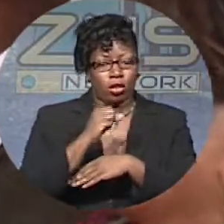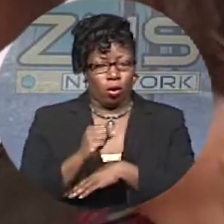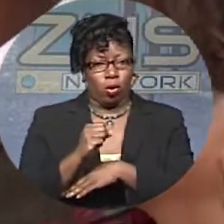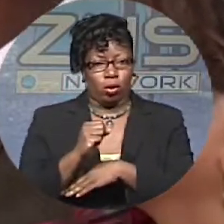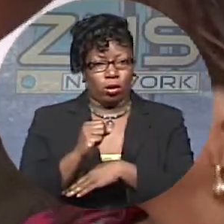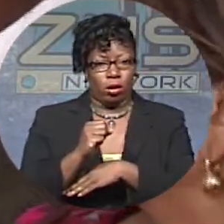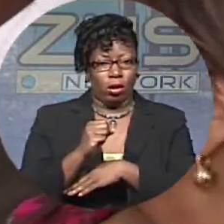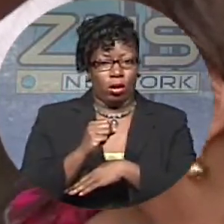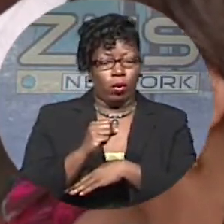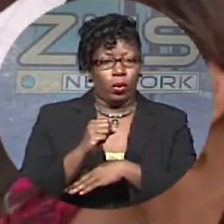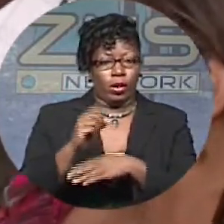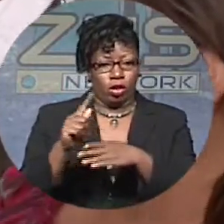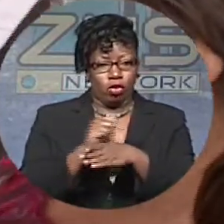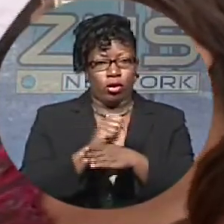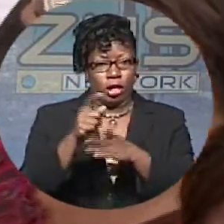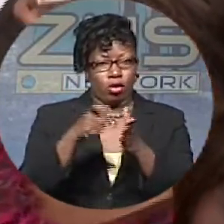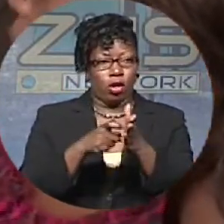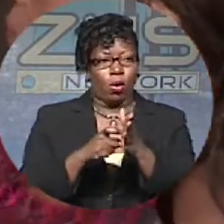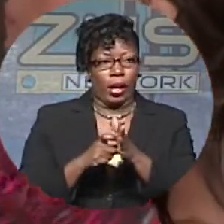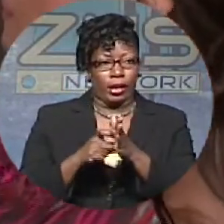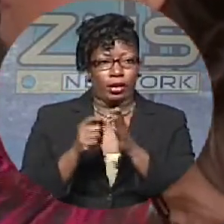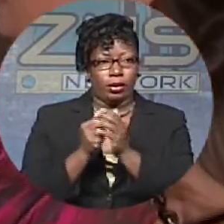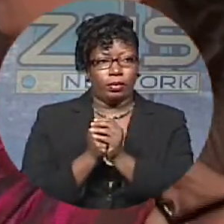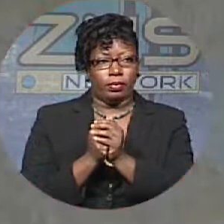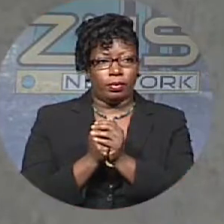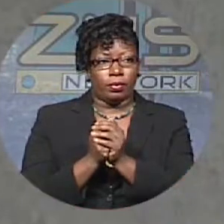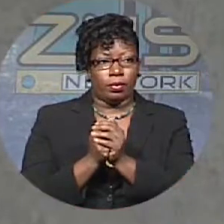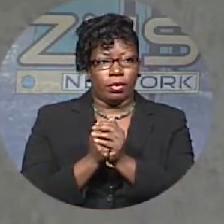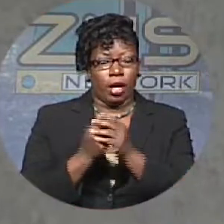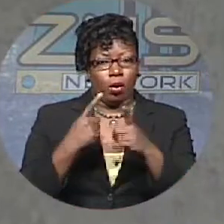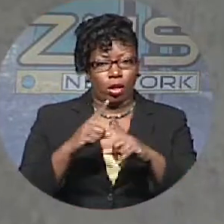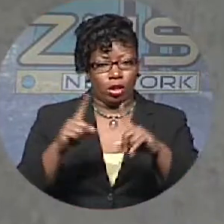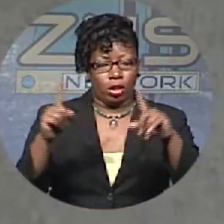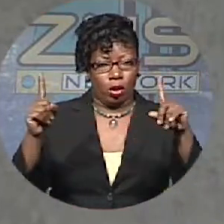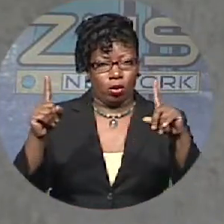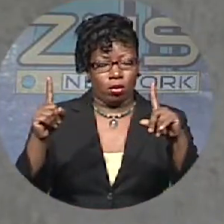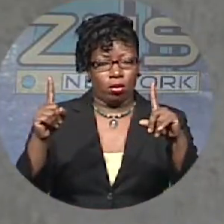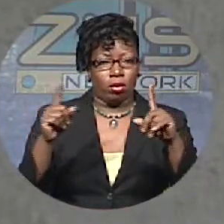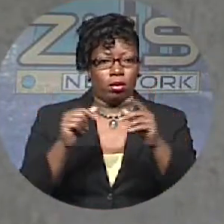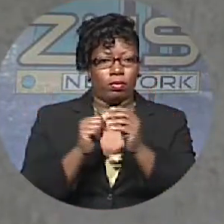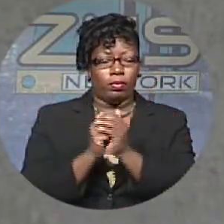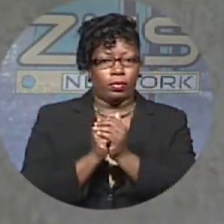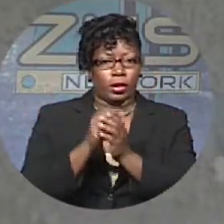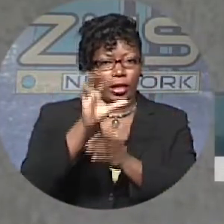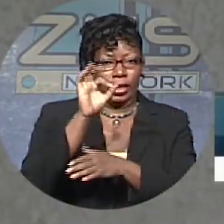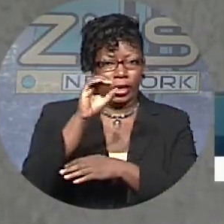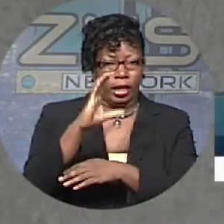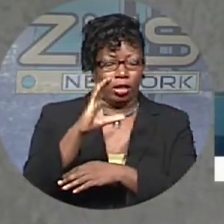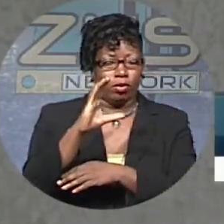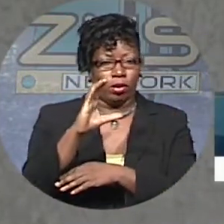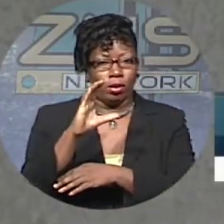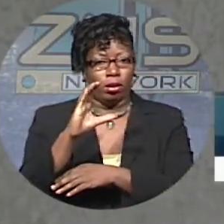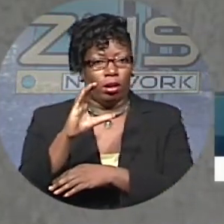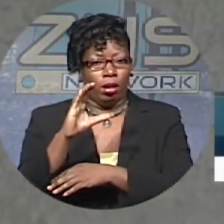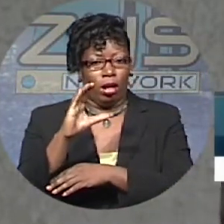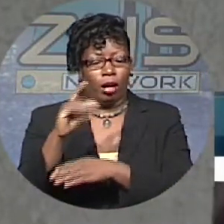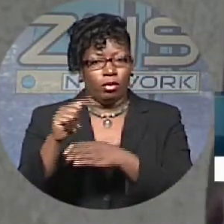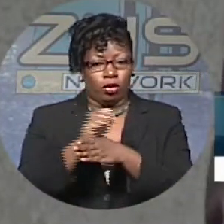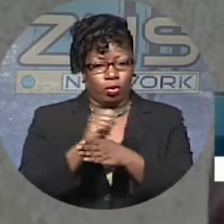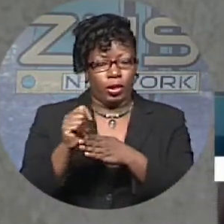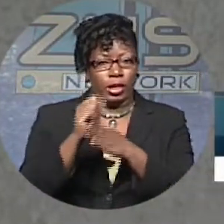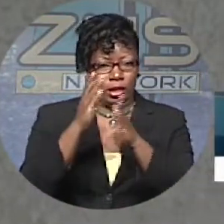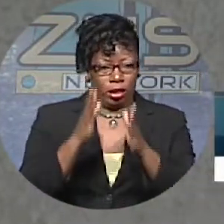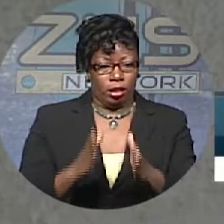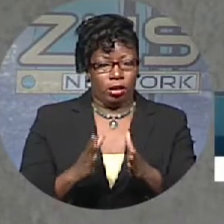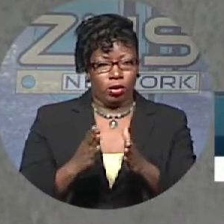training required for the job market. I'm pleased to announce that an estimated 990 trainees throughout the length